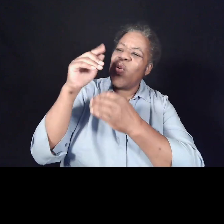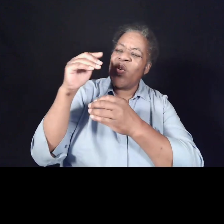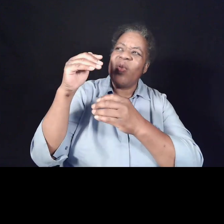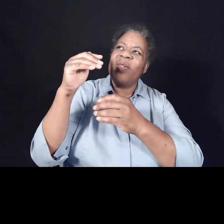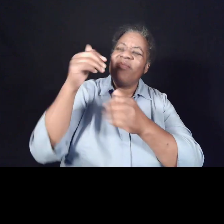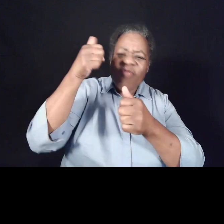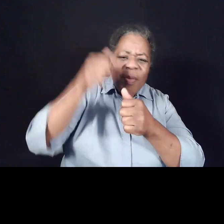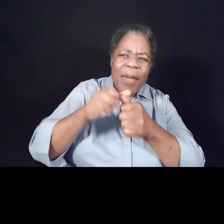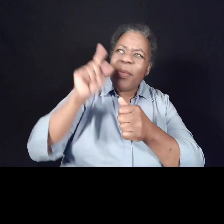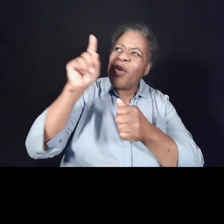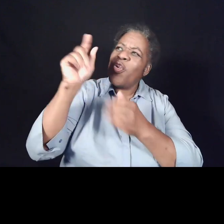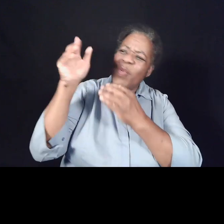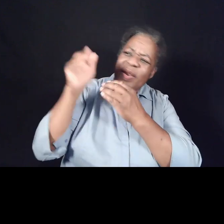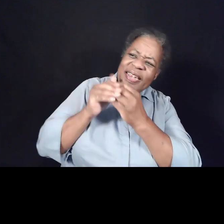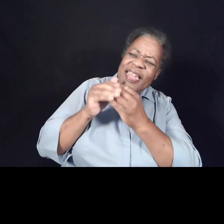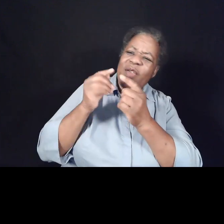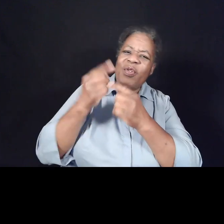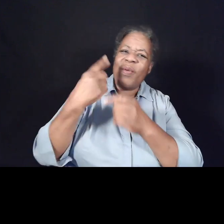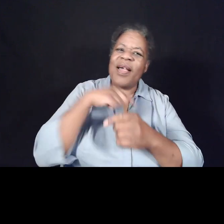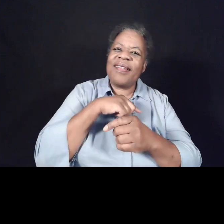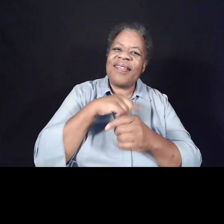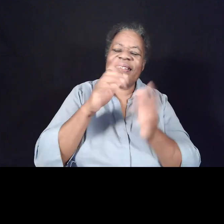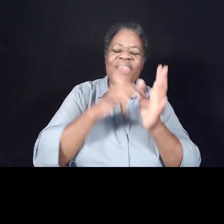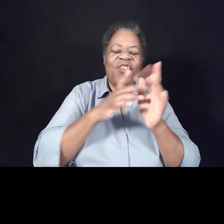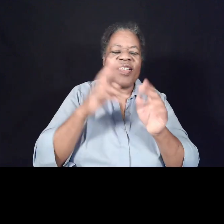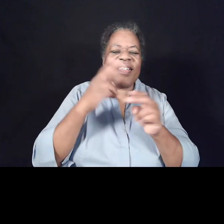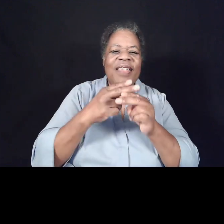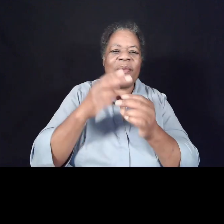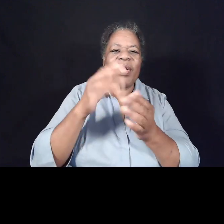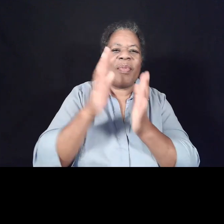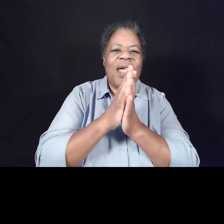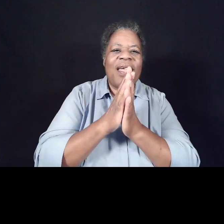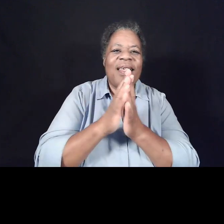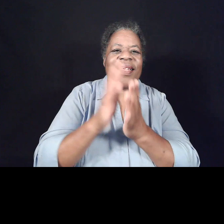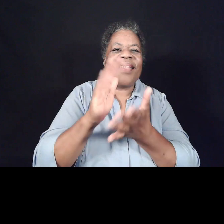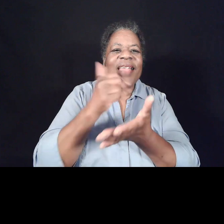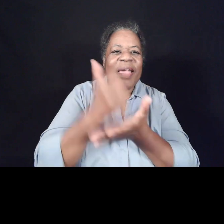your nearness to us? And in Jesus' name we pray, amen.